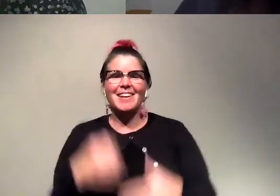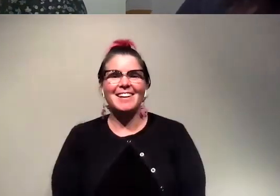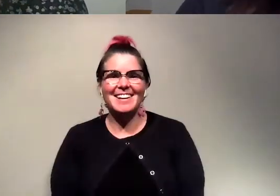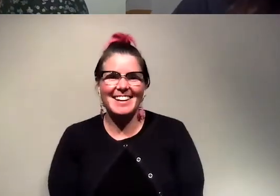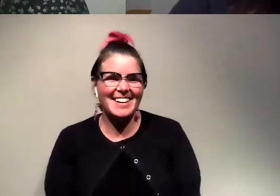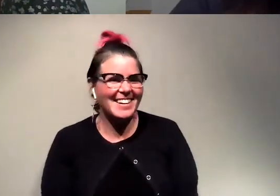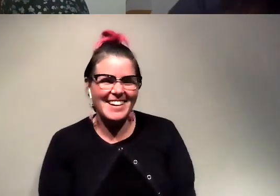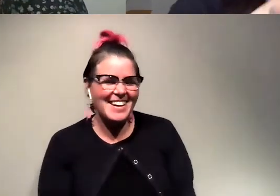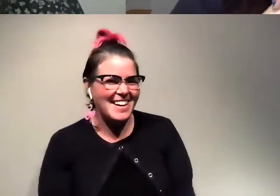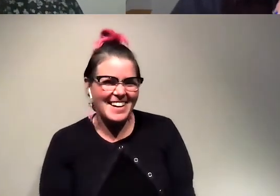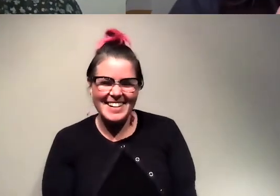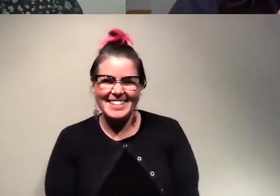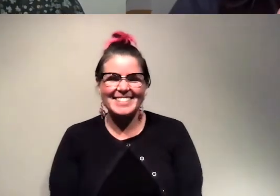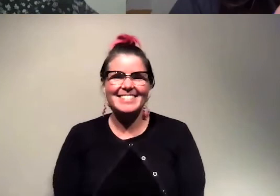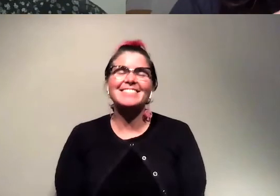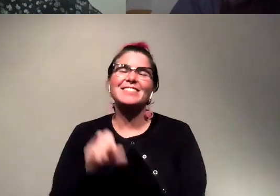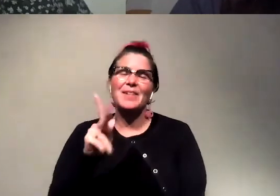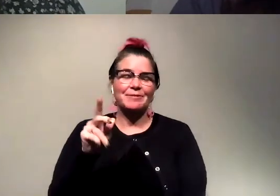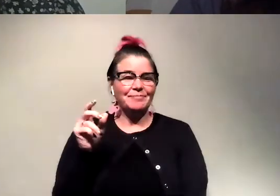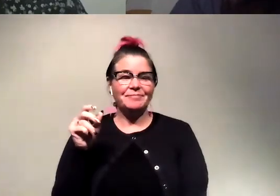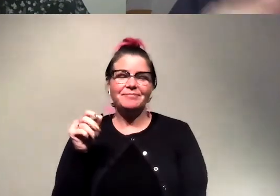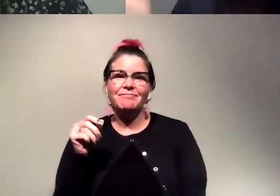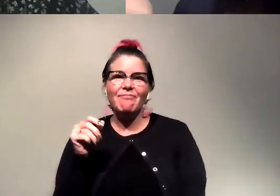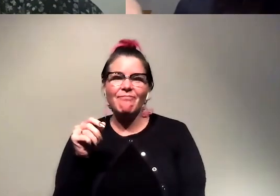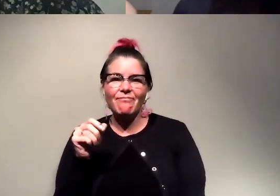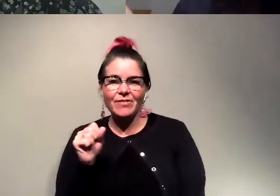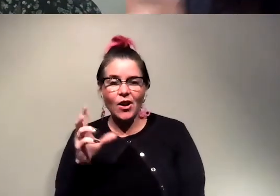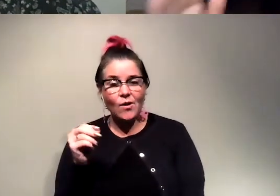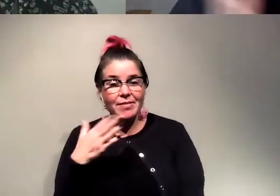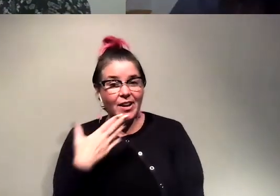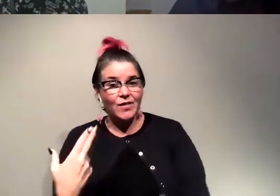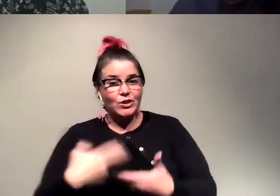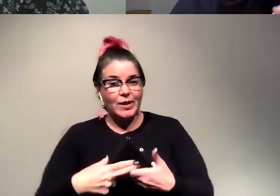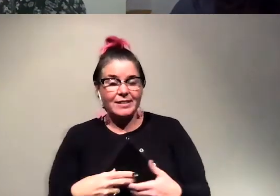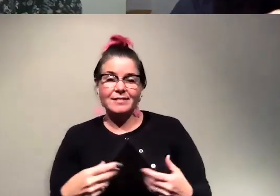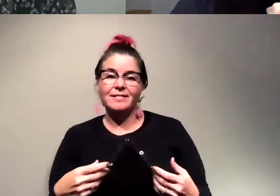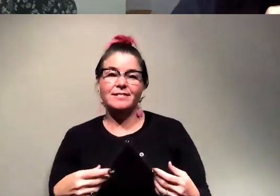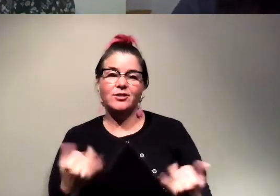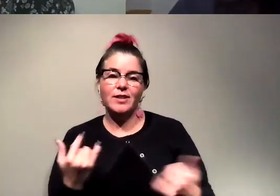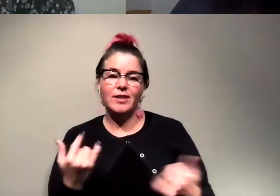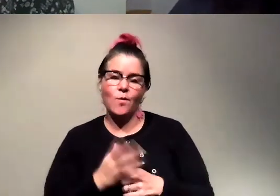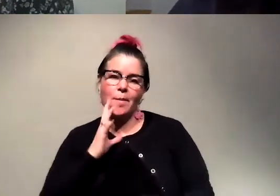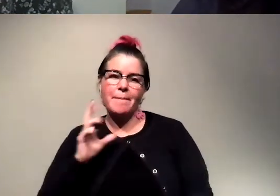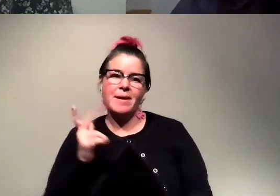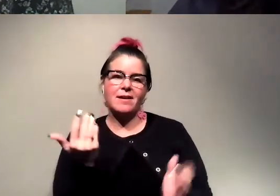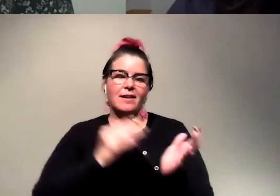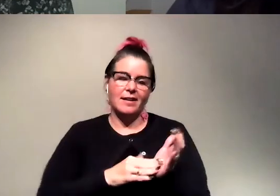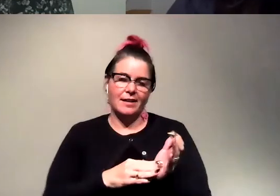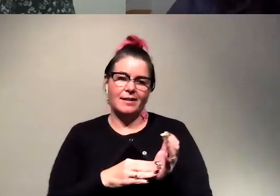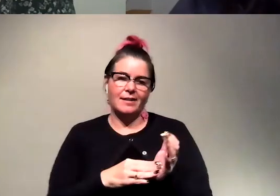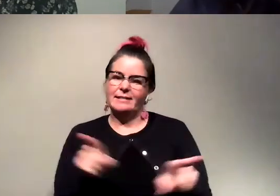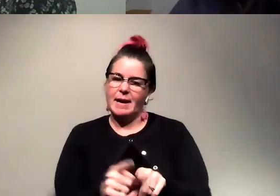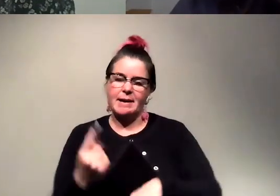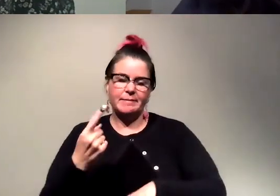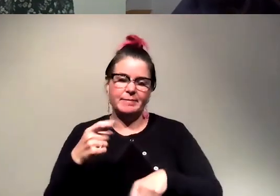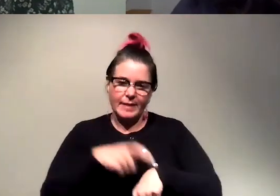Yeah, that's great. Okay, so yeah, thanks for joining us today. We are going to be back here same time on Thursday